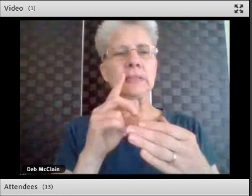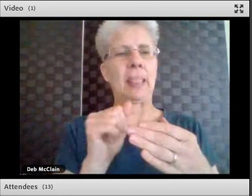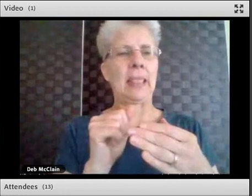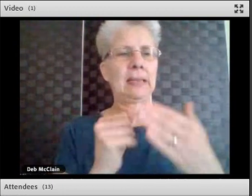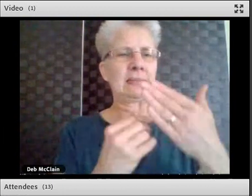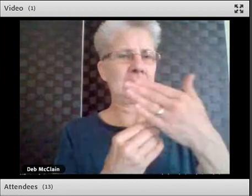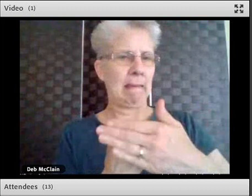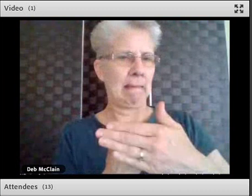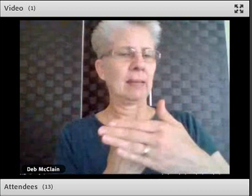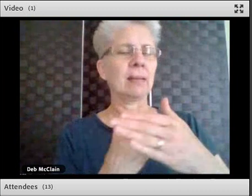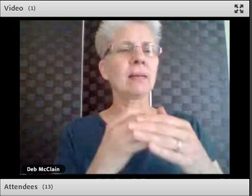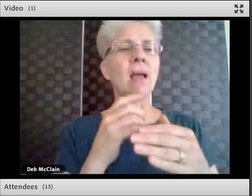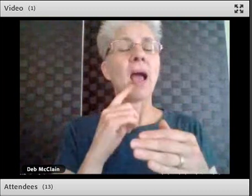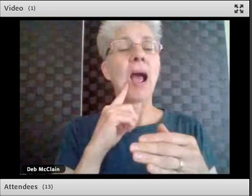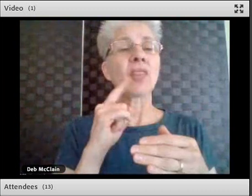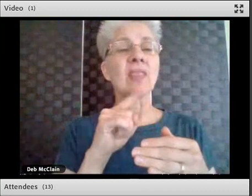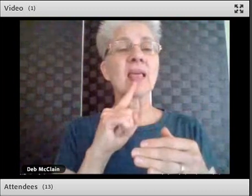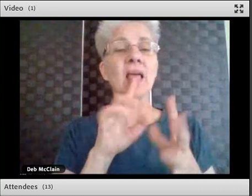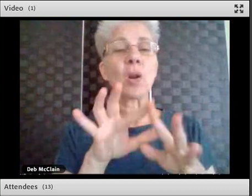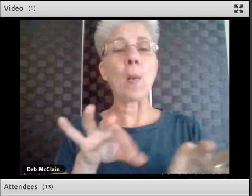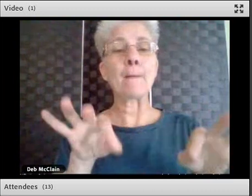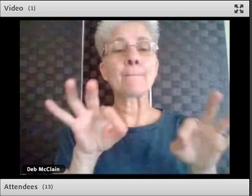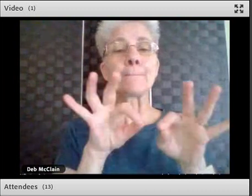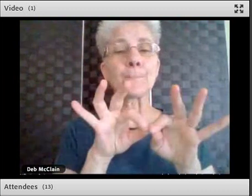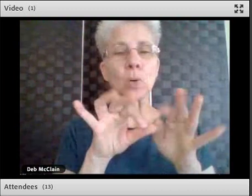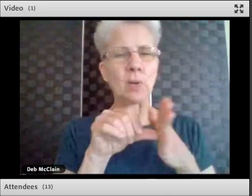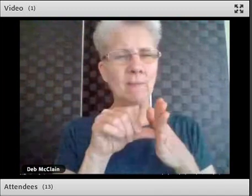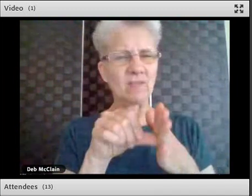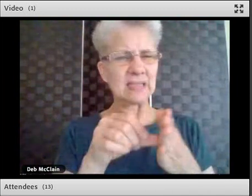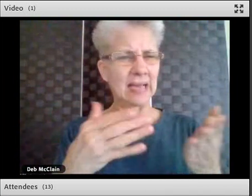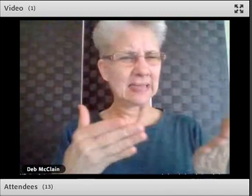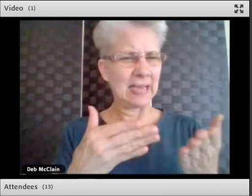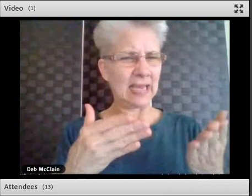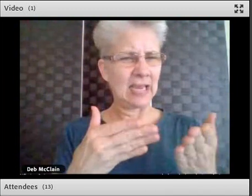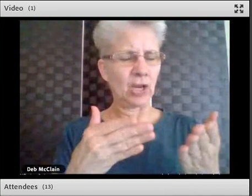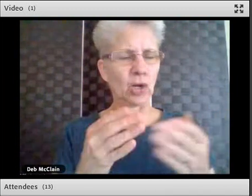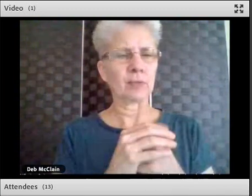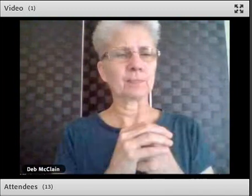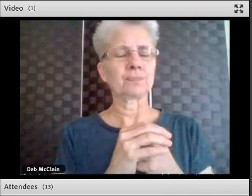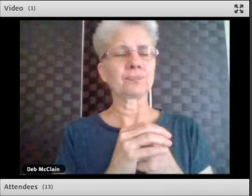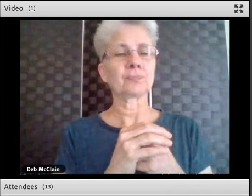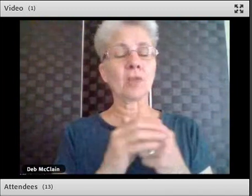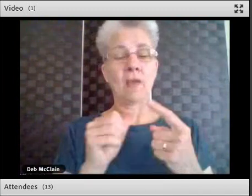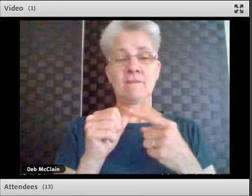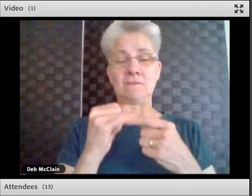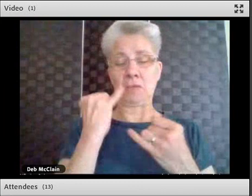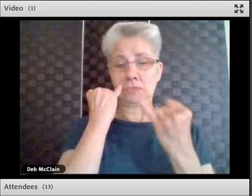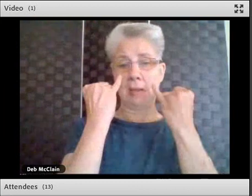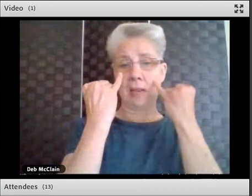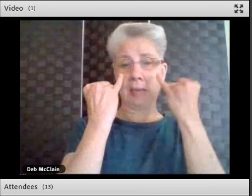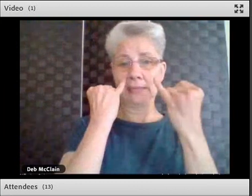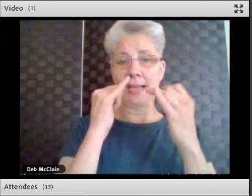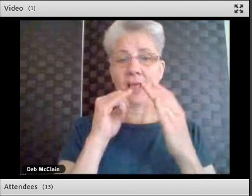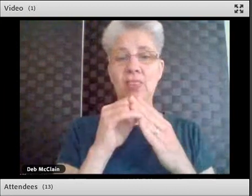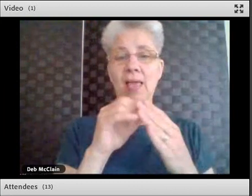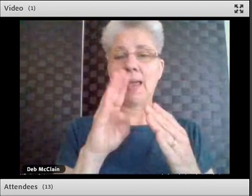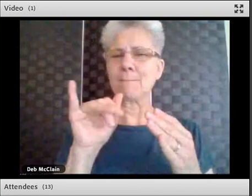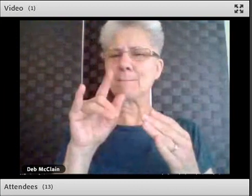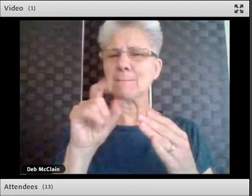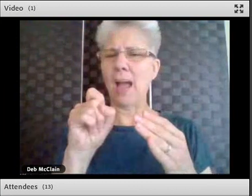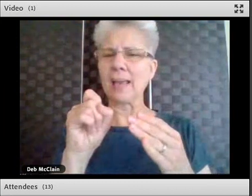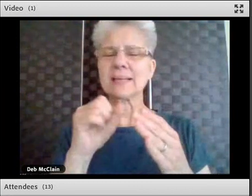in particular that I think are important to emphasize here. First is the idea that bias